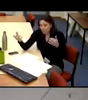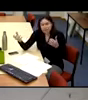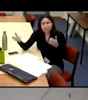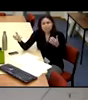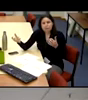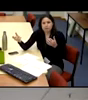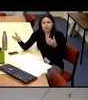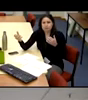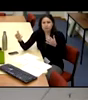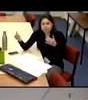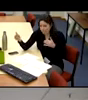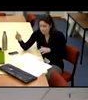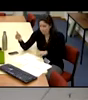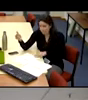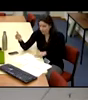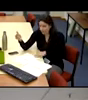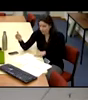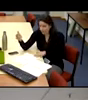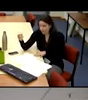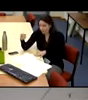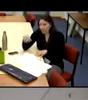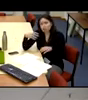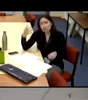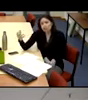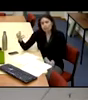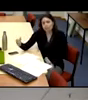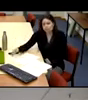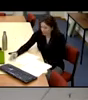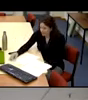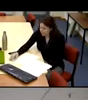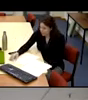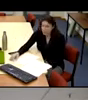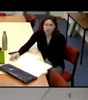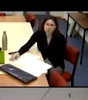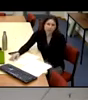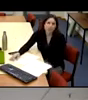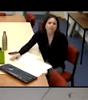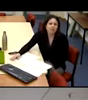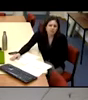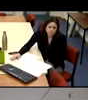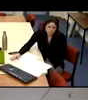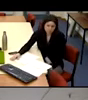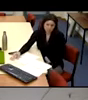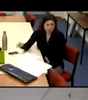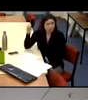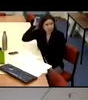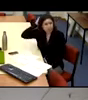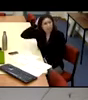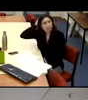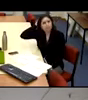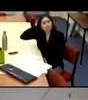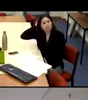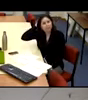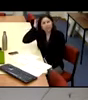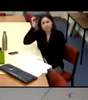create a platform for positive political change, you know, to address social inequalities and injustices surrounding forced